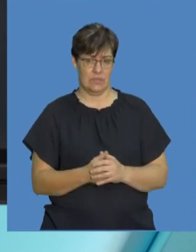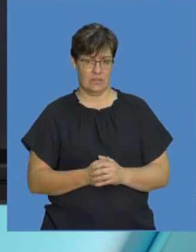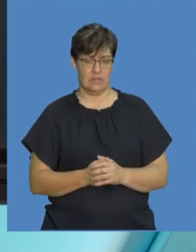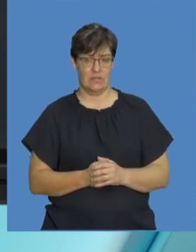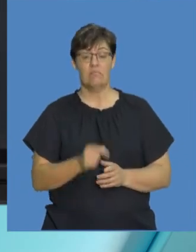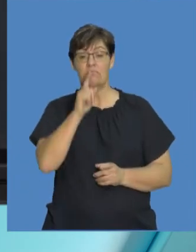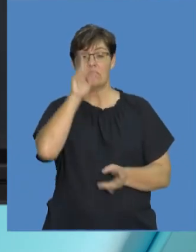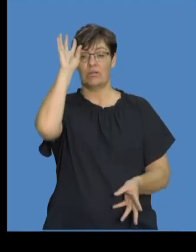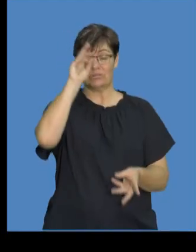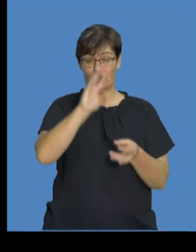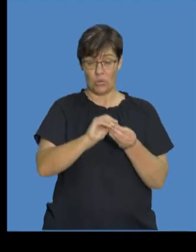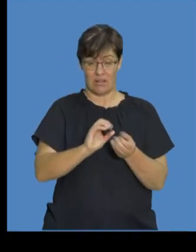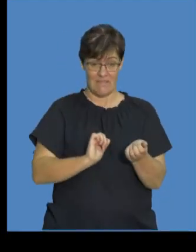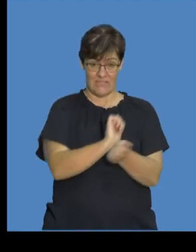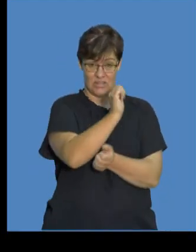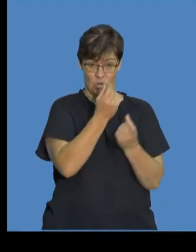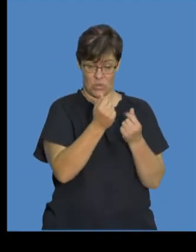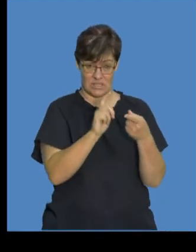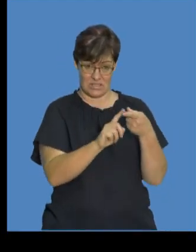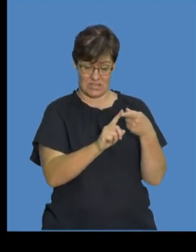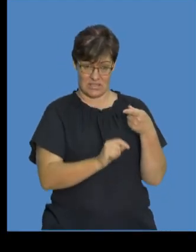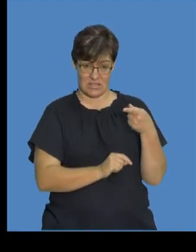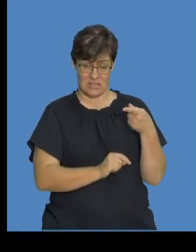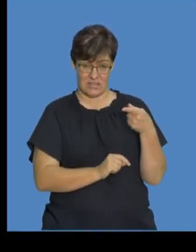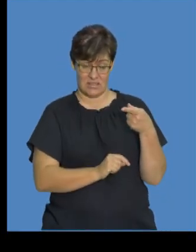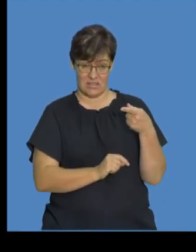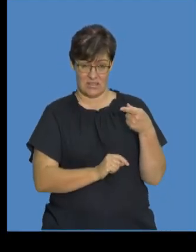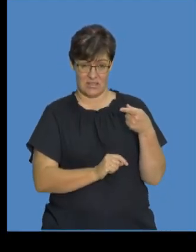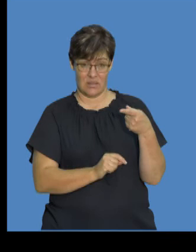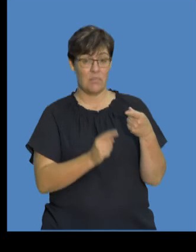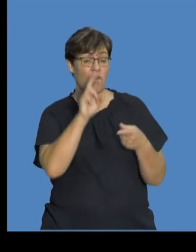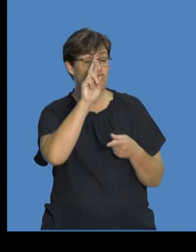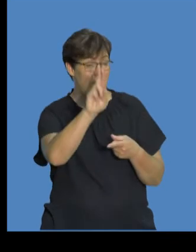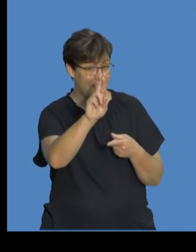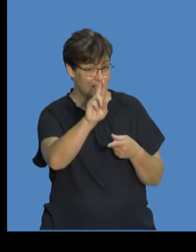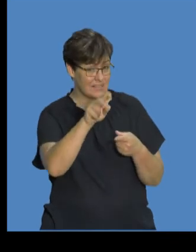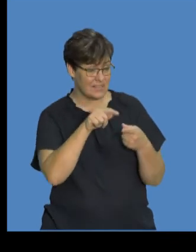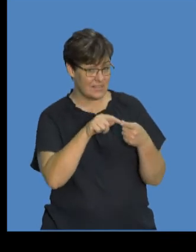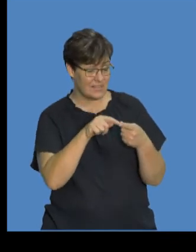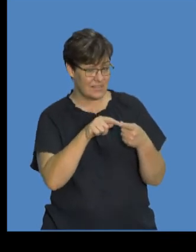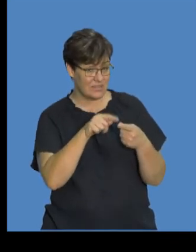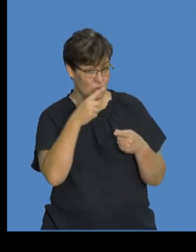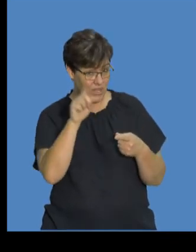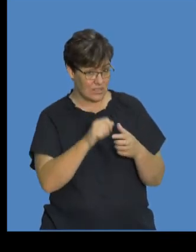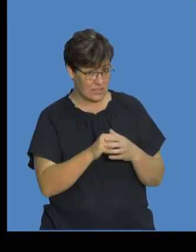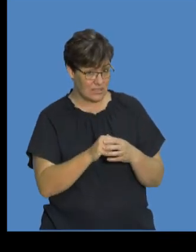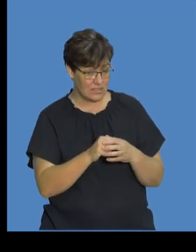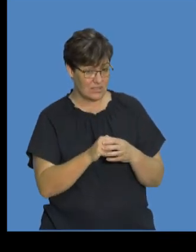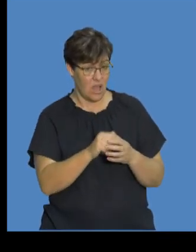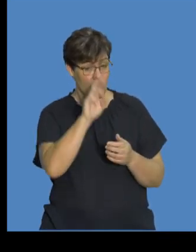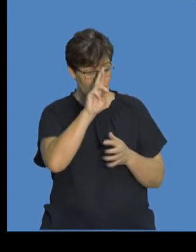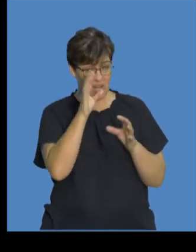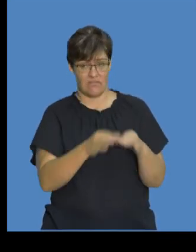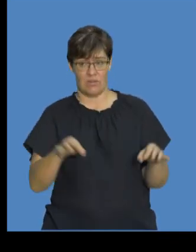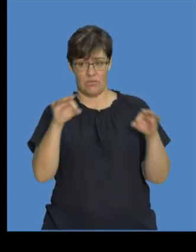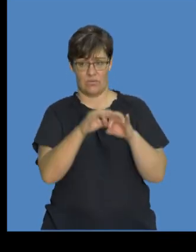calculation. So therefore, you take your total fixed costs, and that is taken in rands,